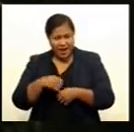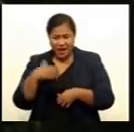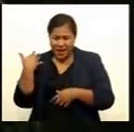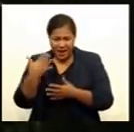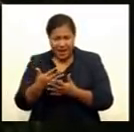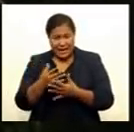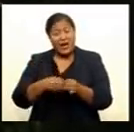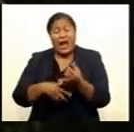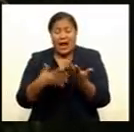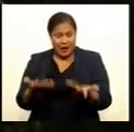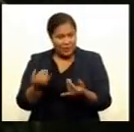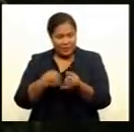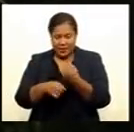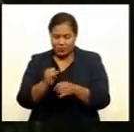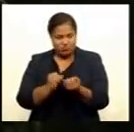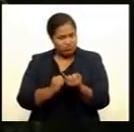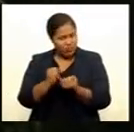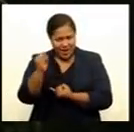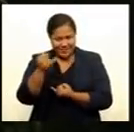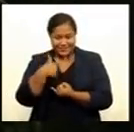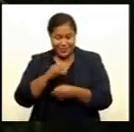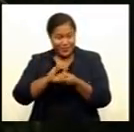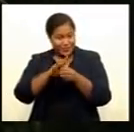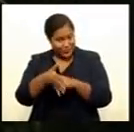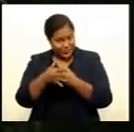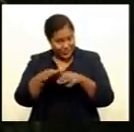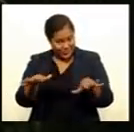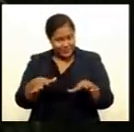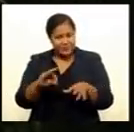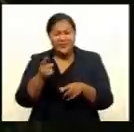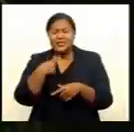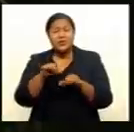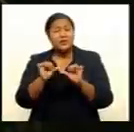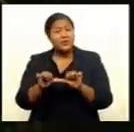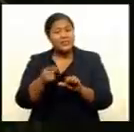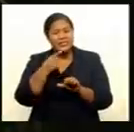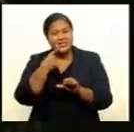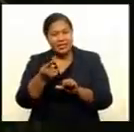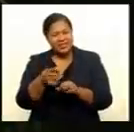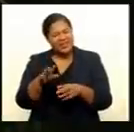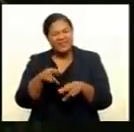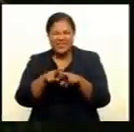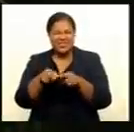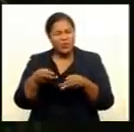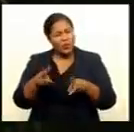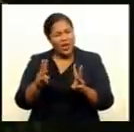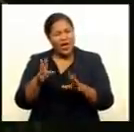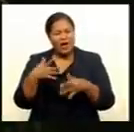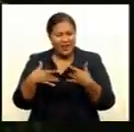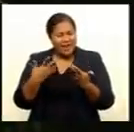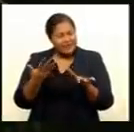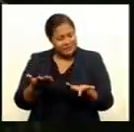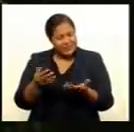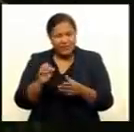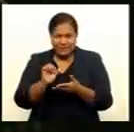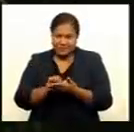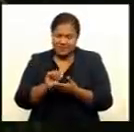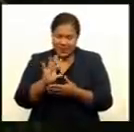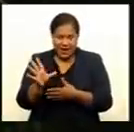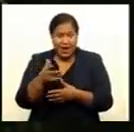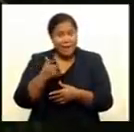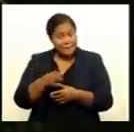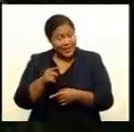the struggles as well under difficult conditions. The head of state says that the Fijian way of life is well marked. However, this can only be